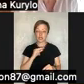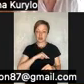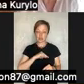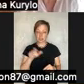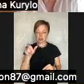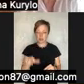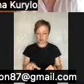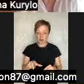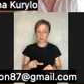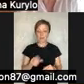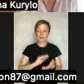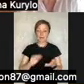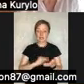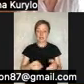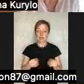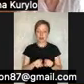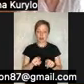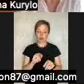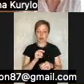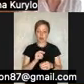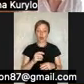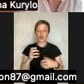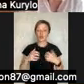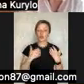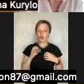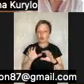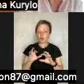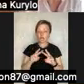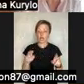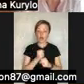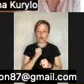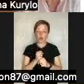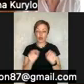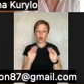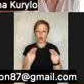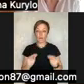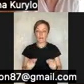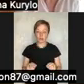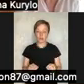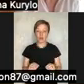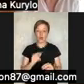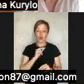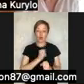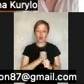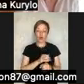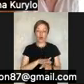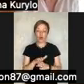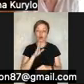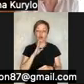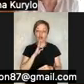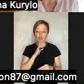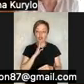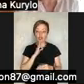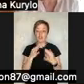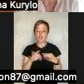Ukrainian sociology is trending. She wrote this paper, care as work,